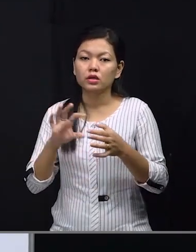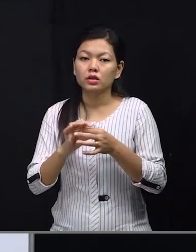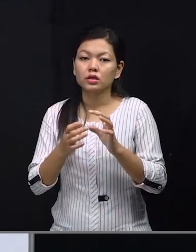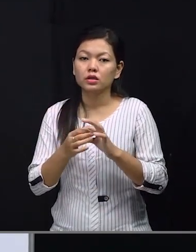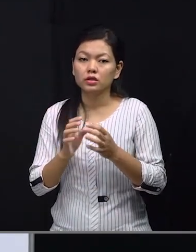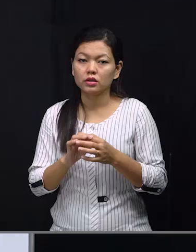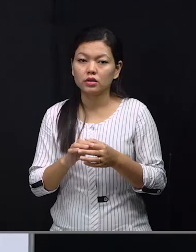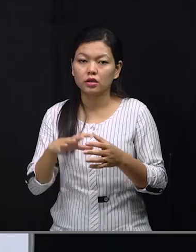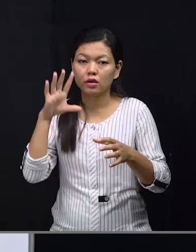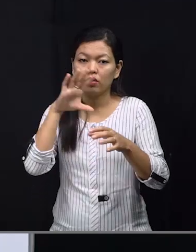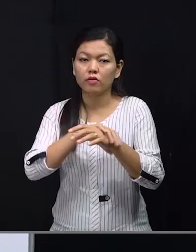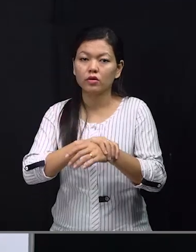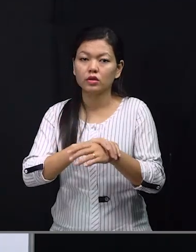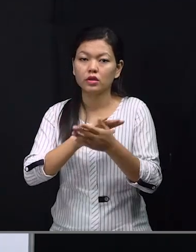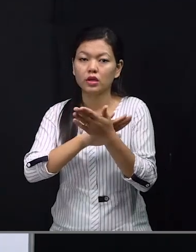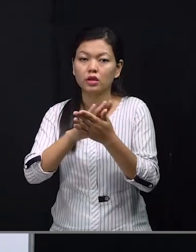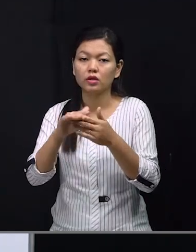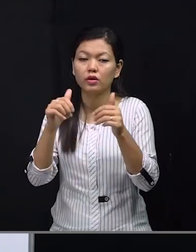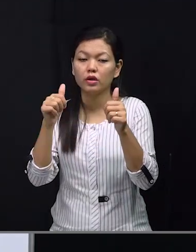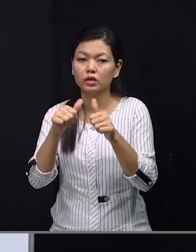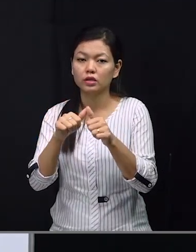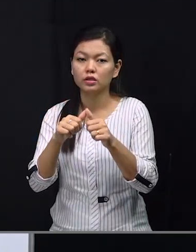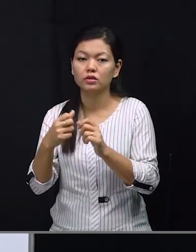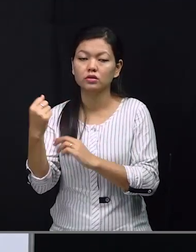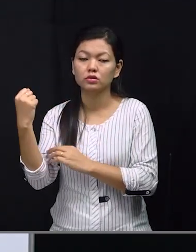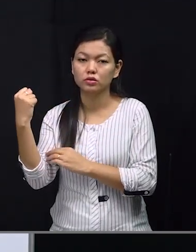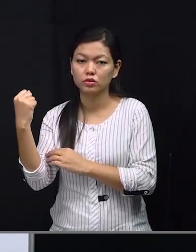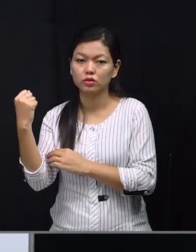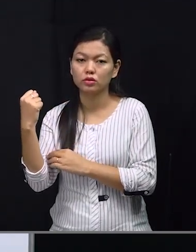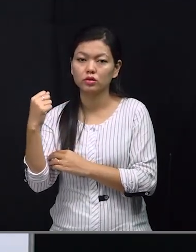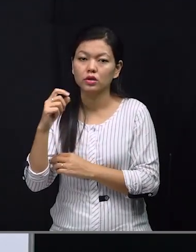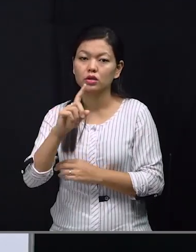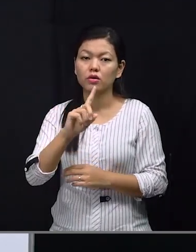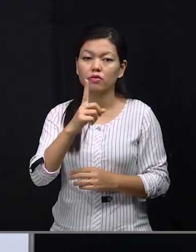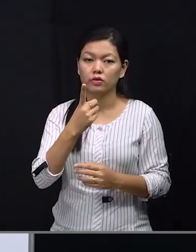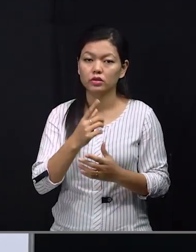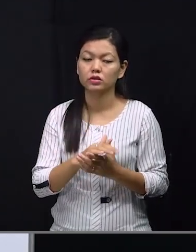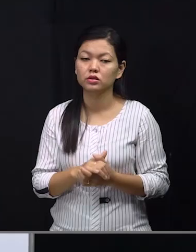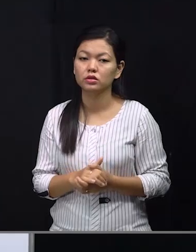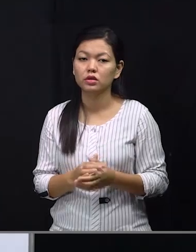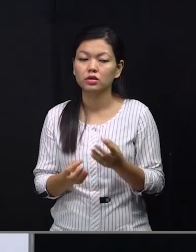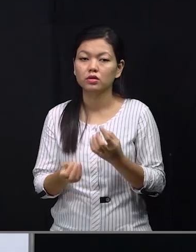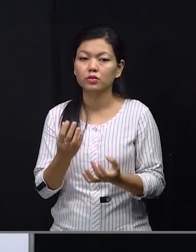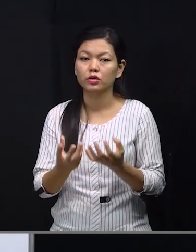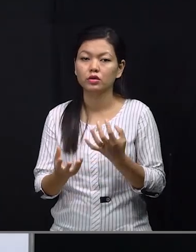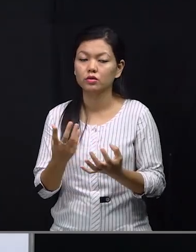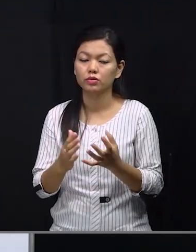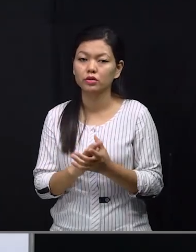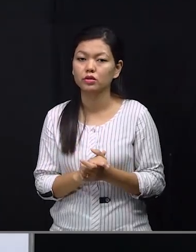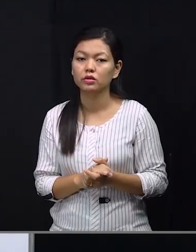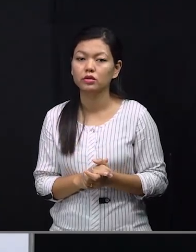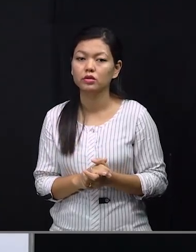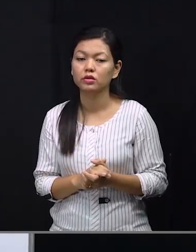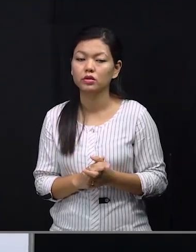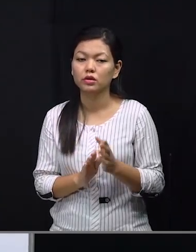haloalkanes being more stronger than the van der Waals forces, the boiling points of these haloalkanes will be